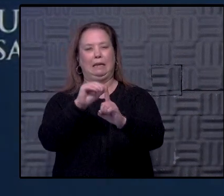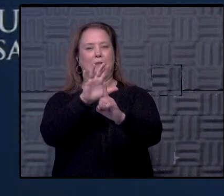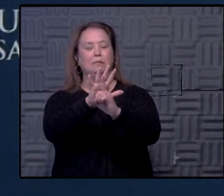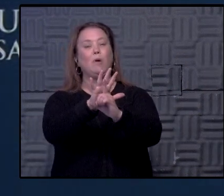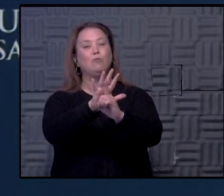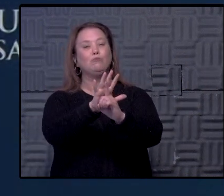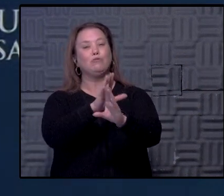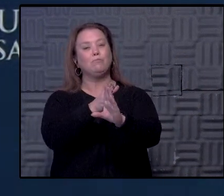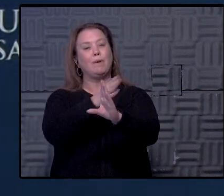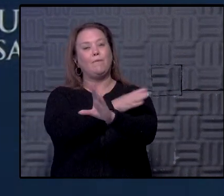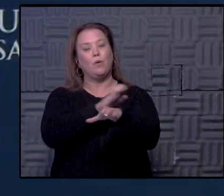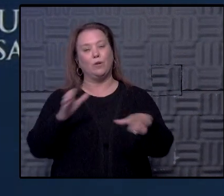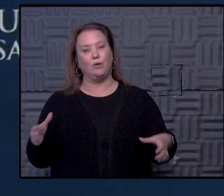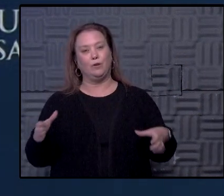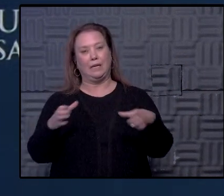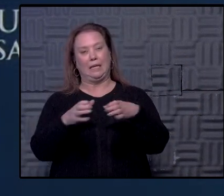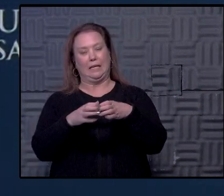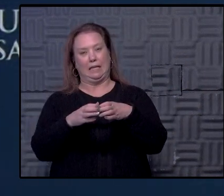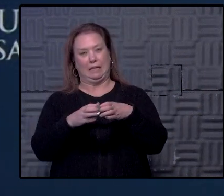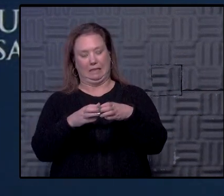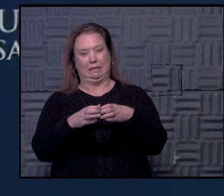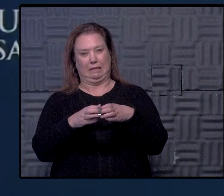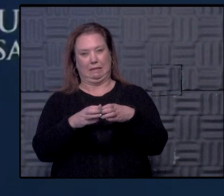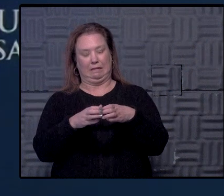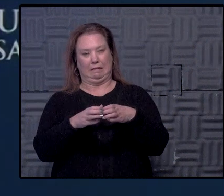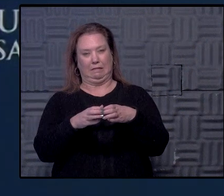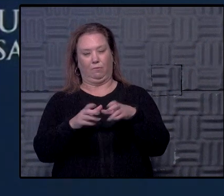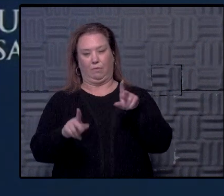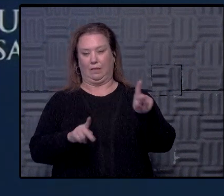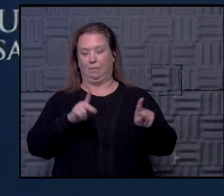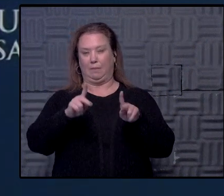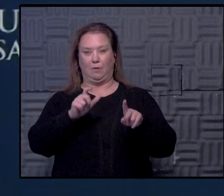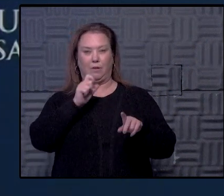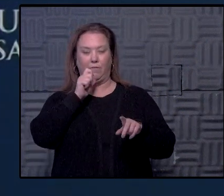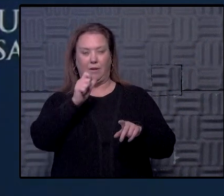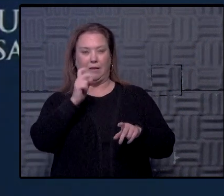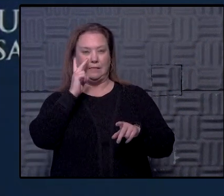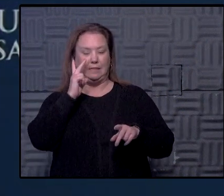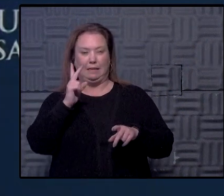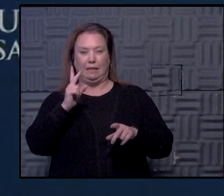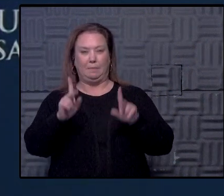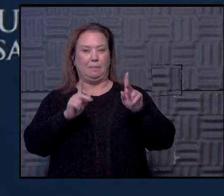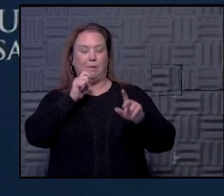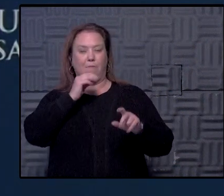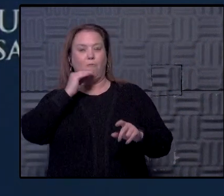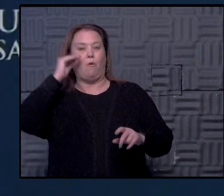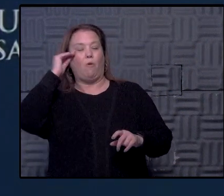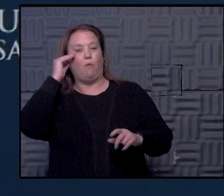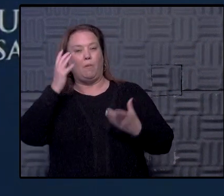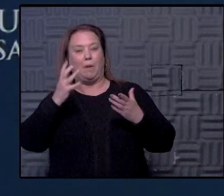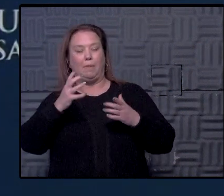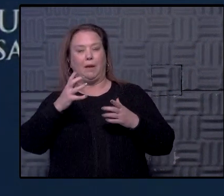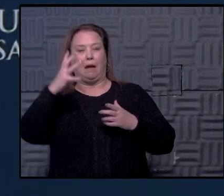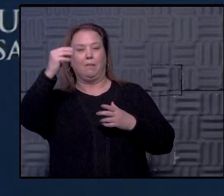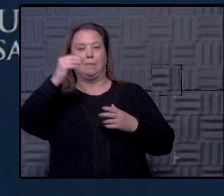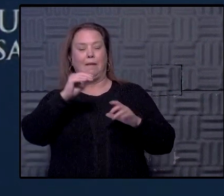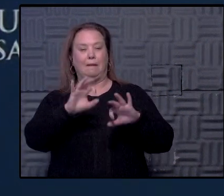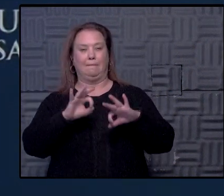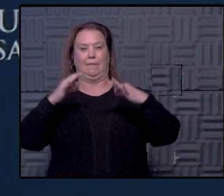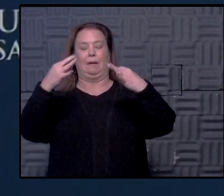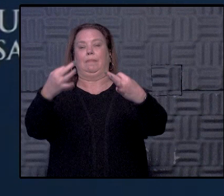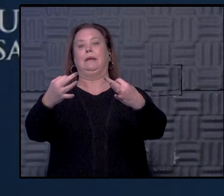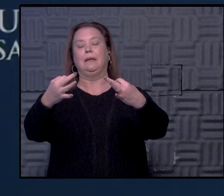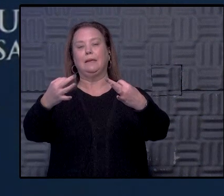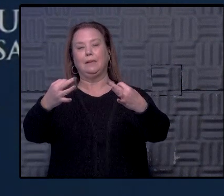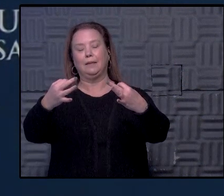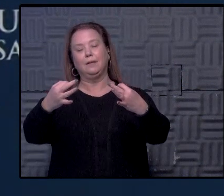you before you're getting together with maybe folks that they're not in your household, so maybe it's your extended family. Again,